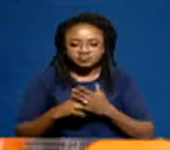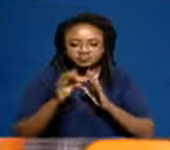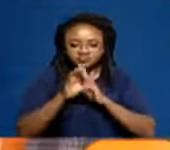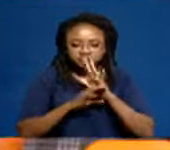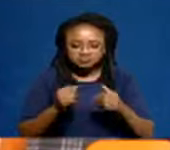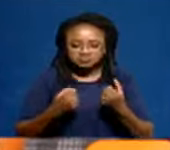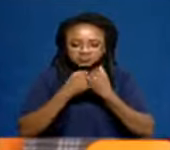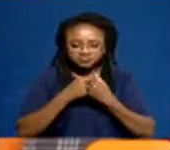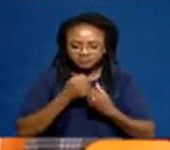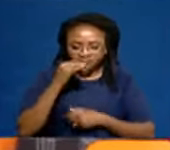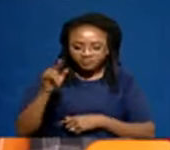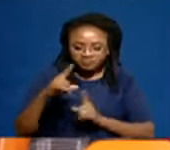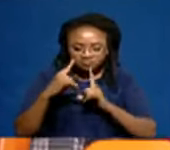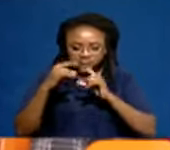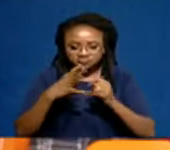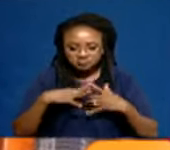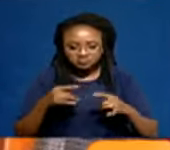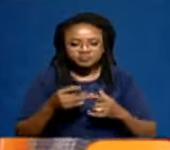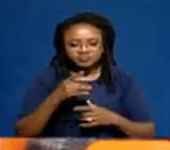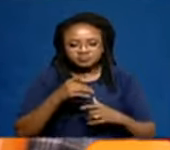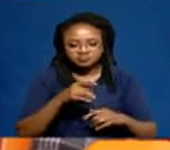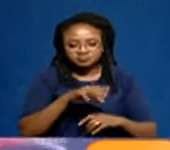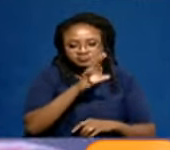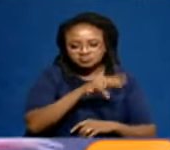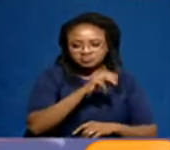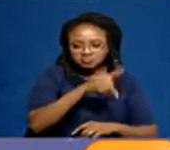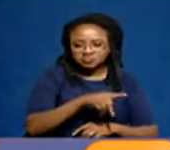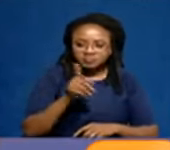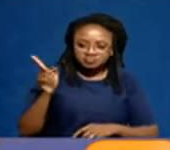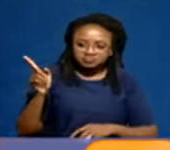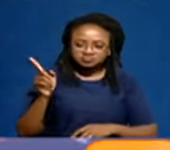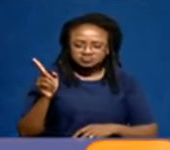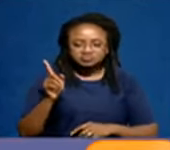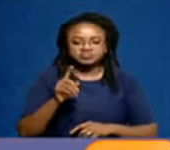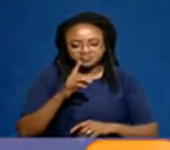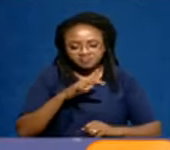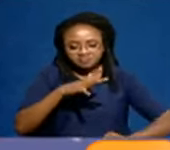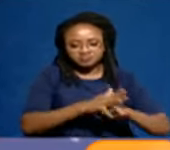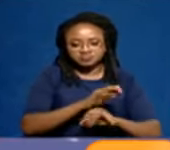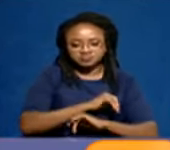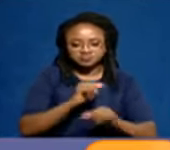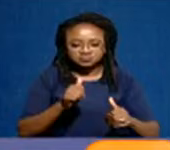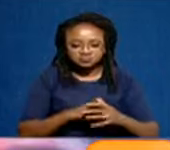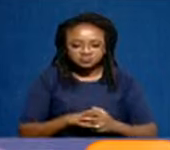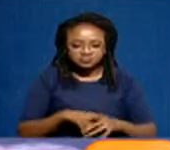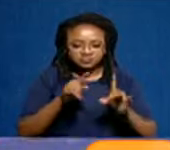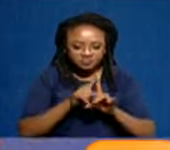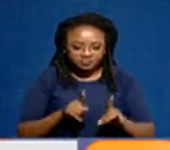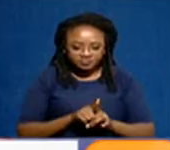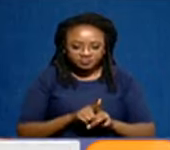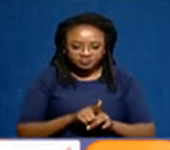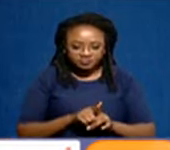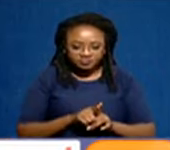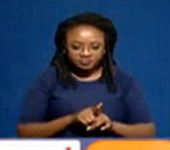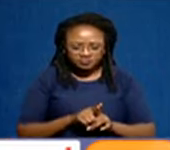a sentiment that got an immediate backing from lawmaker David Kosing. Mheshimiwa Kachapin, yuko pale Kapenguria. Lakini ile wapokoti mpaka